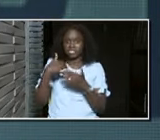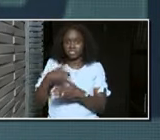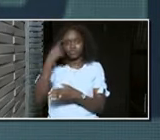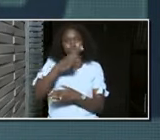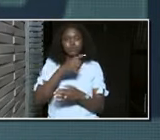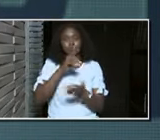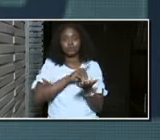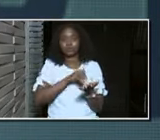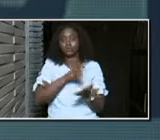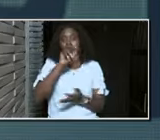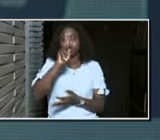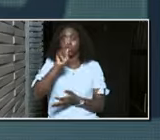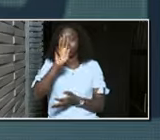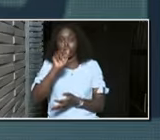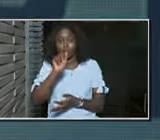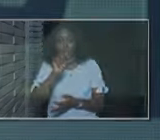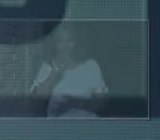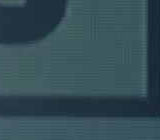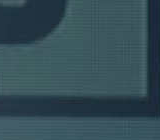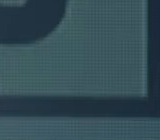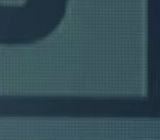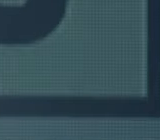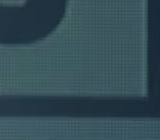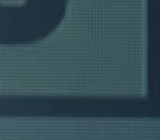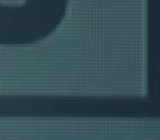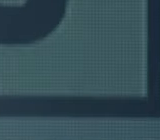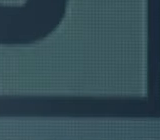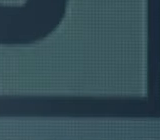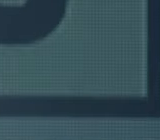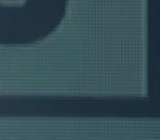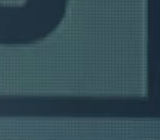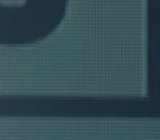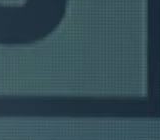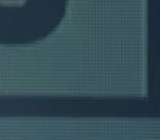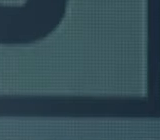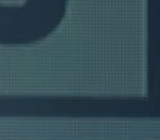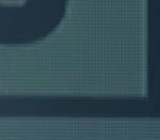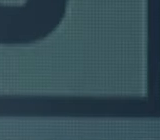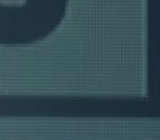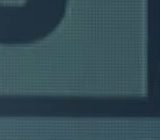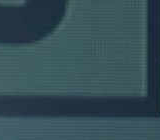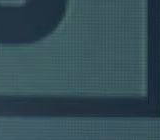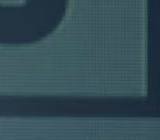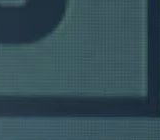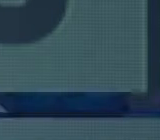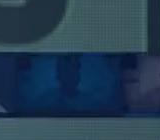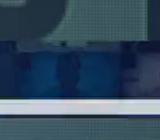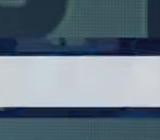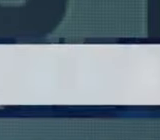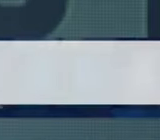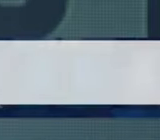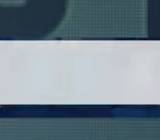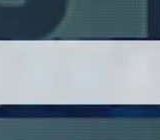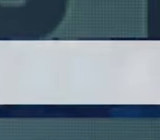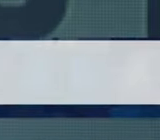Kwankwaso, he made a bullet point of the environment. Mm. And that is a strong positive. Yeah. Now, for